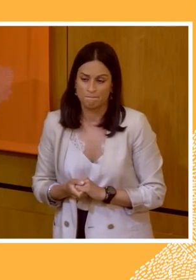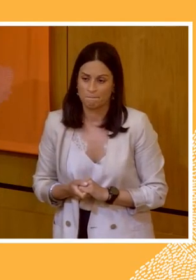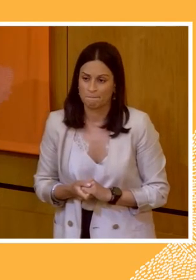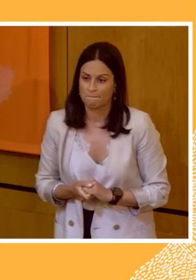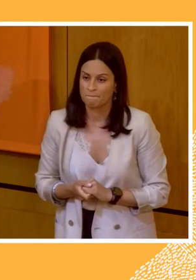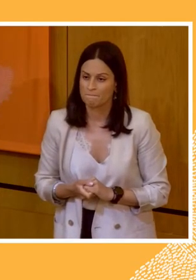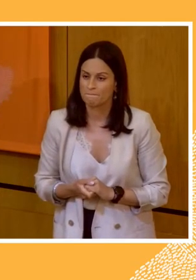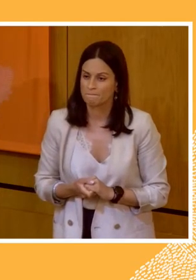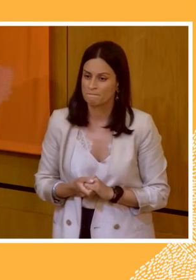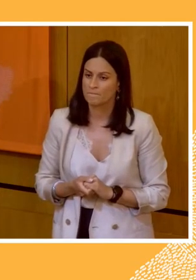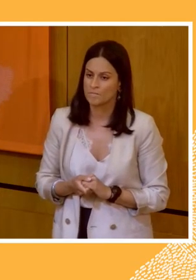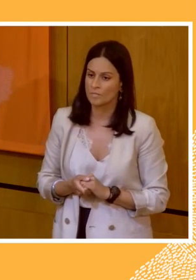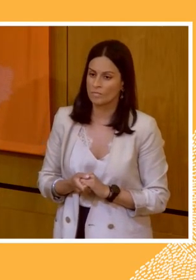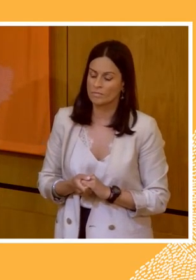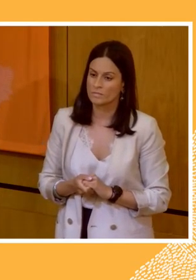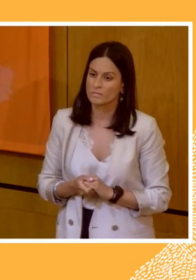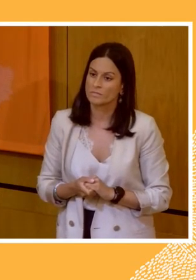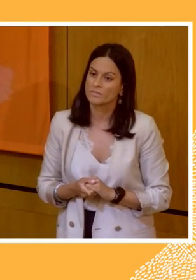Third row.